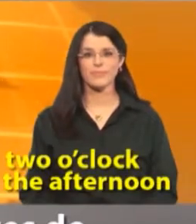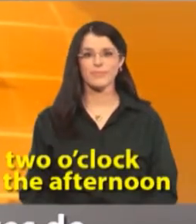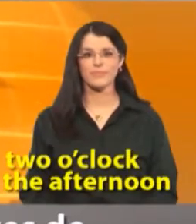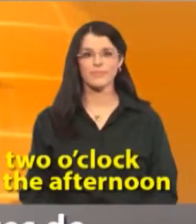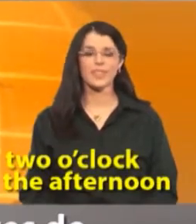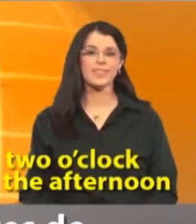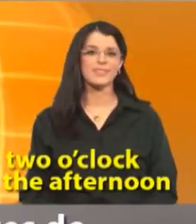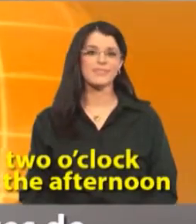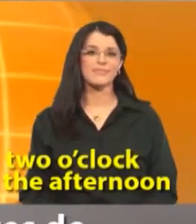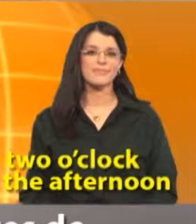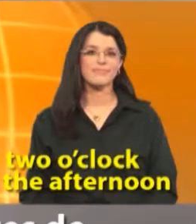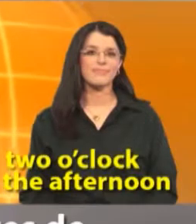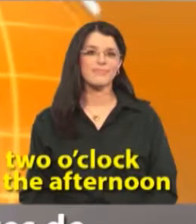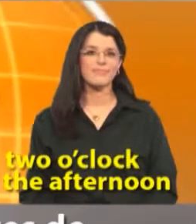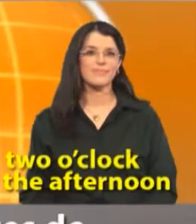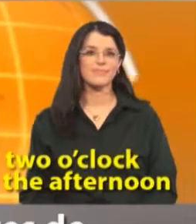2 heures de l'après-midi.